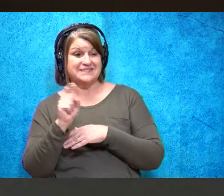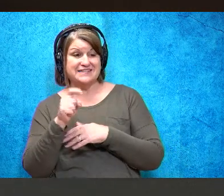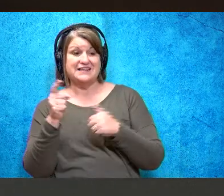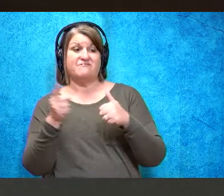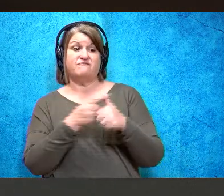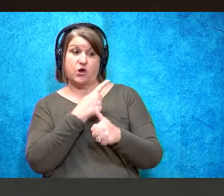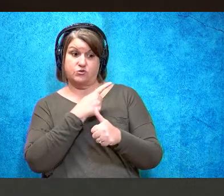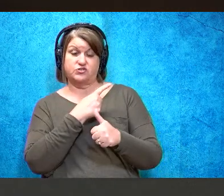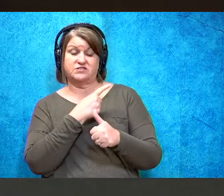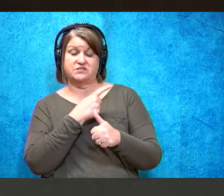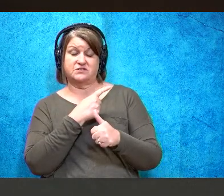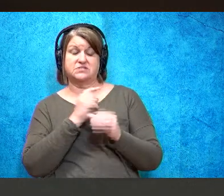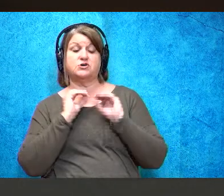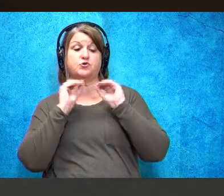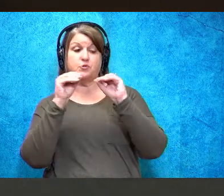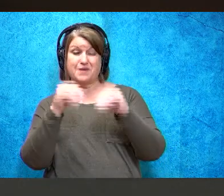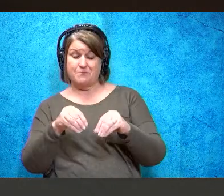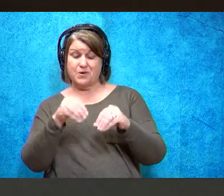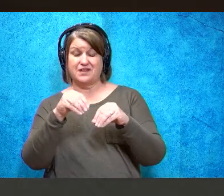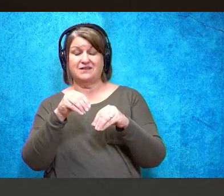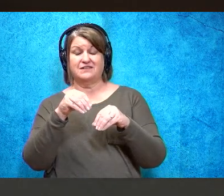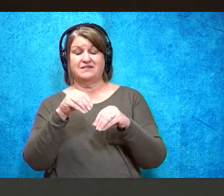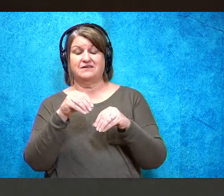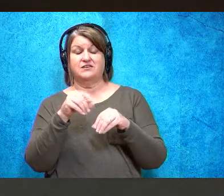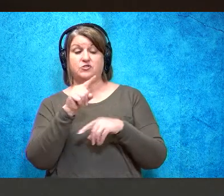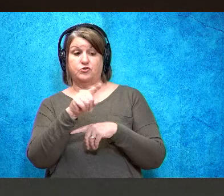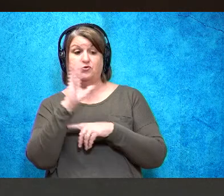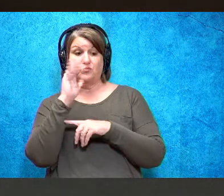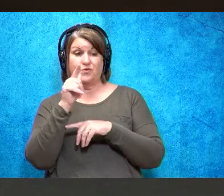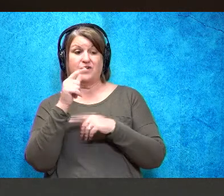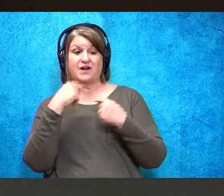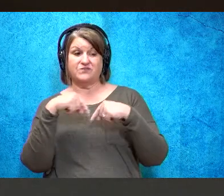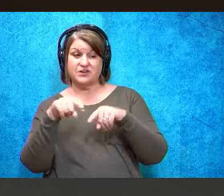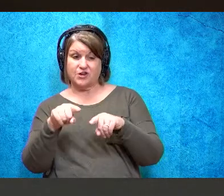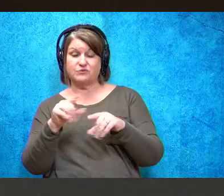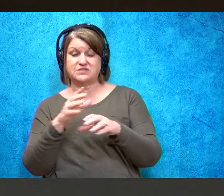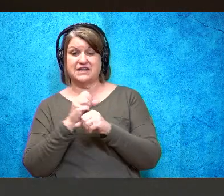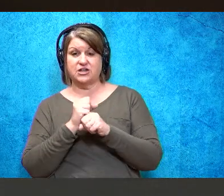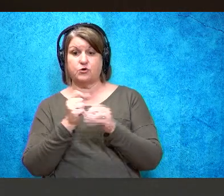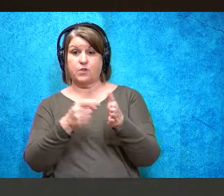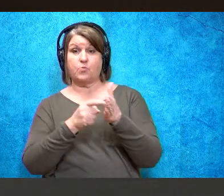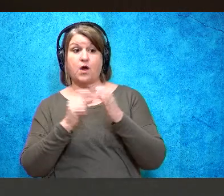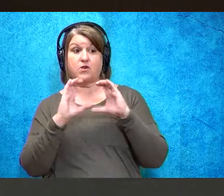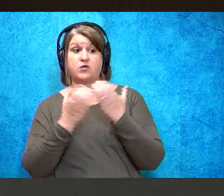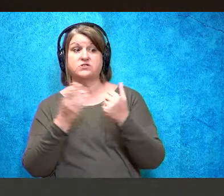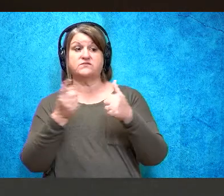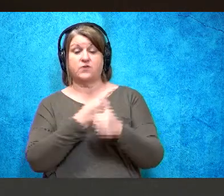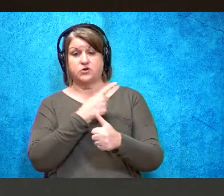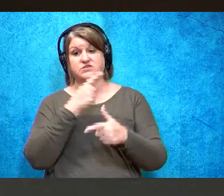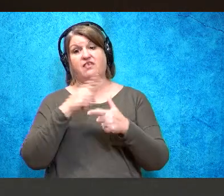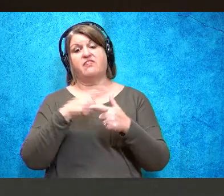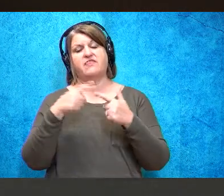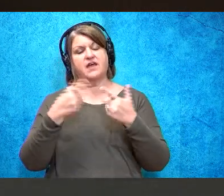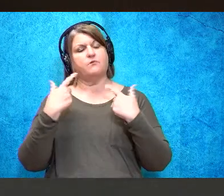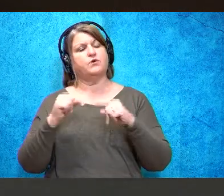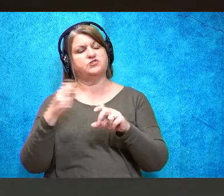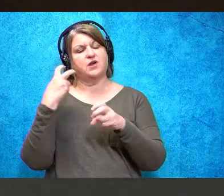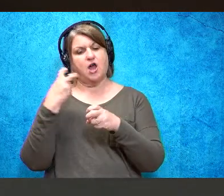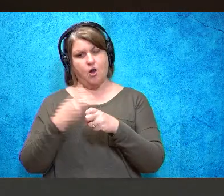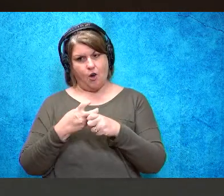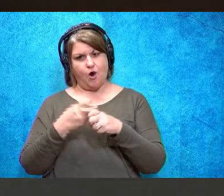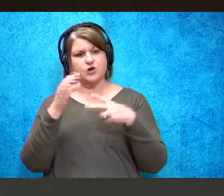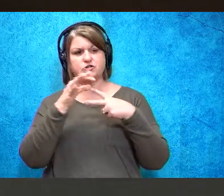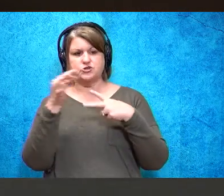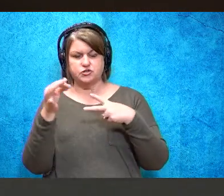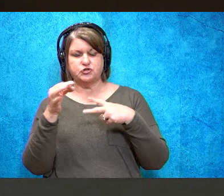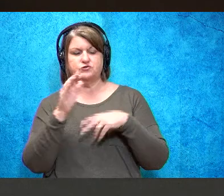your required courses first, and then we try very hard to get you into the electives of your choice.